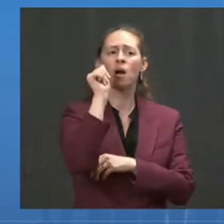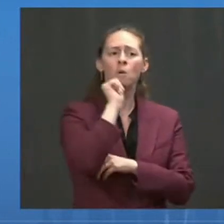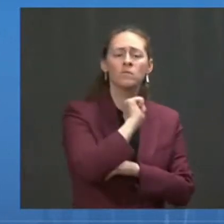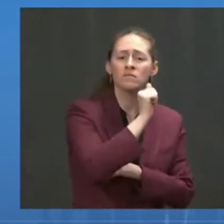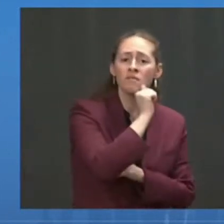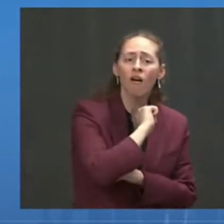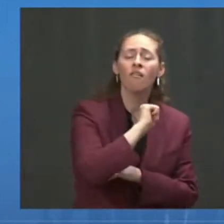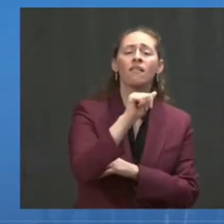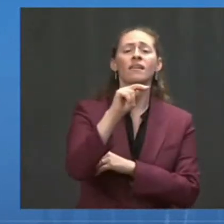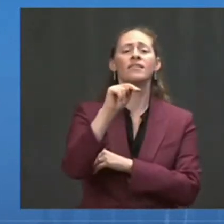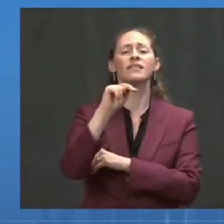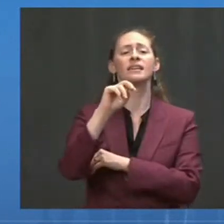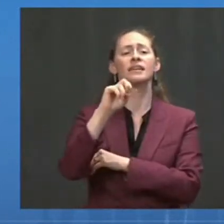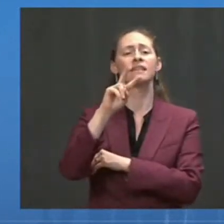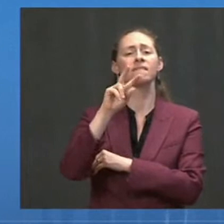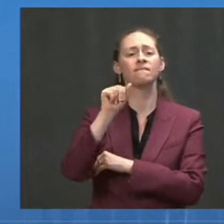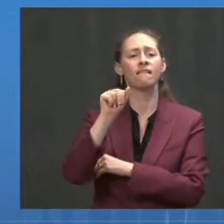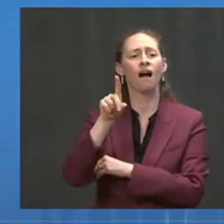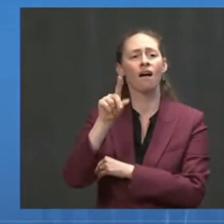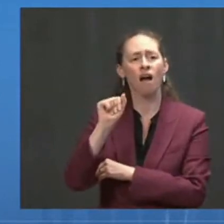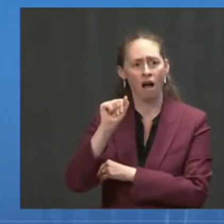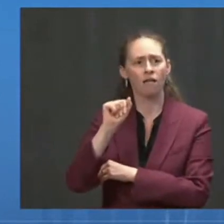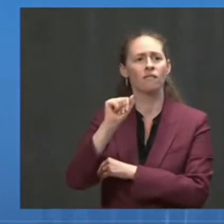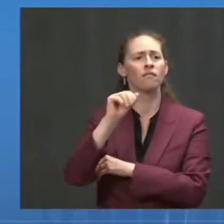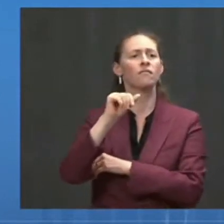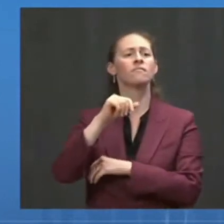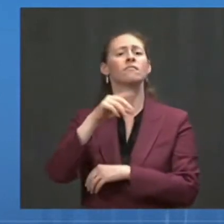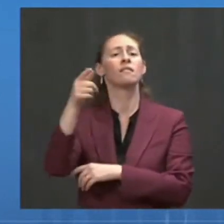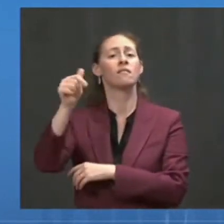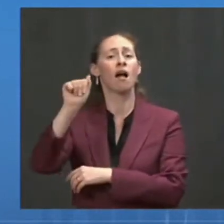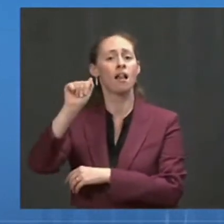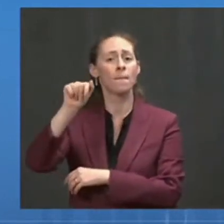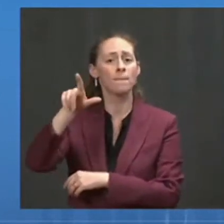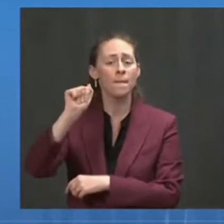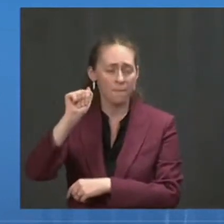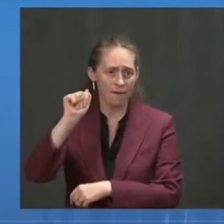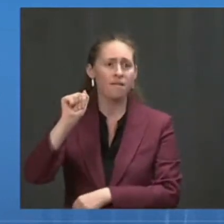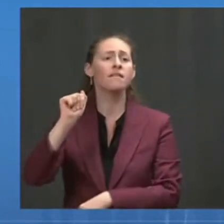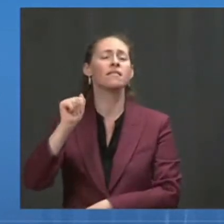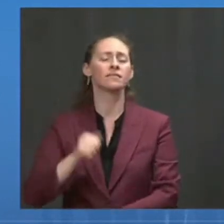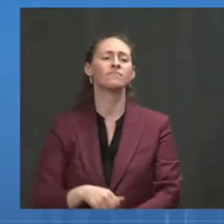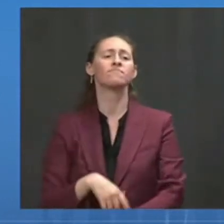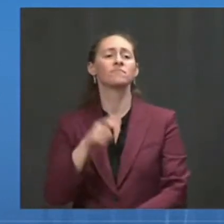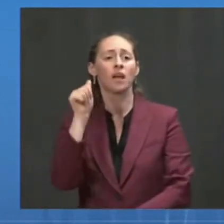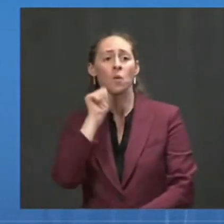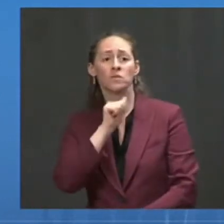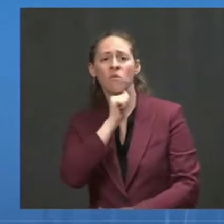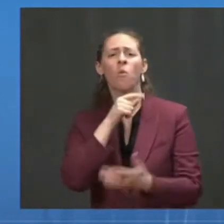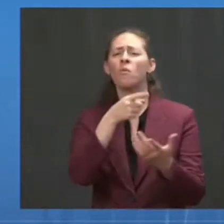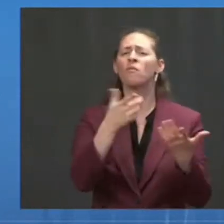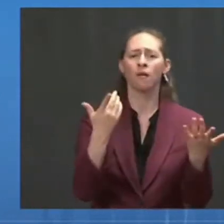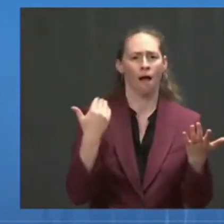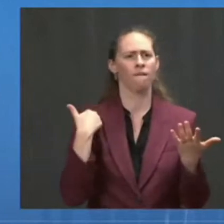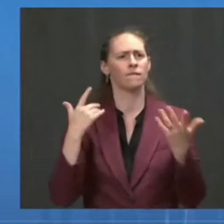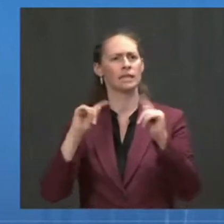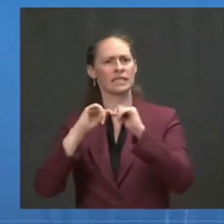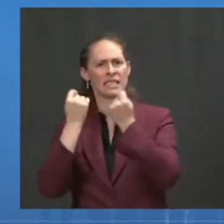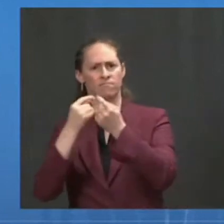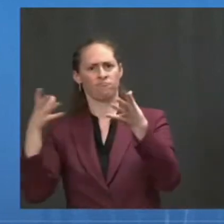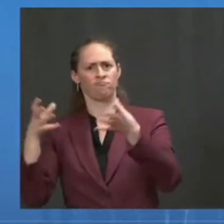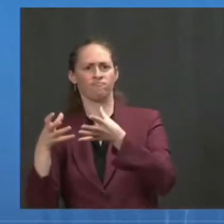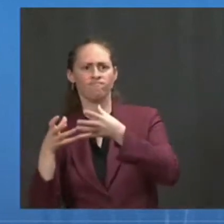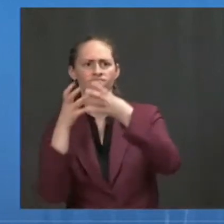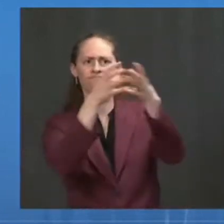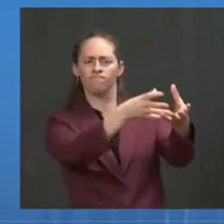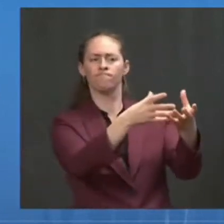to come in Alabama and elsewhere. And in fact, in Arizona, we have a federal clinical team on the ground now helping to set up and